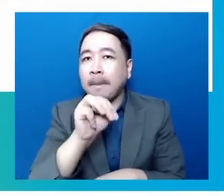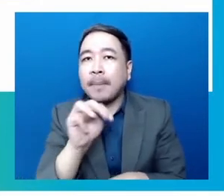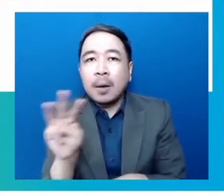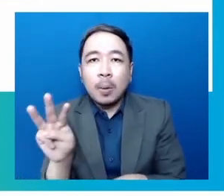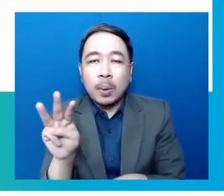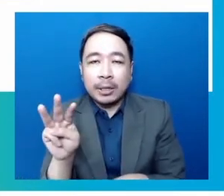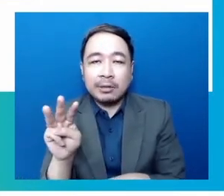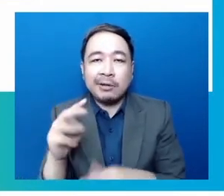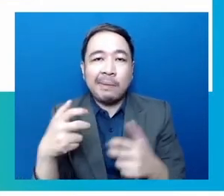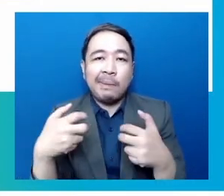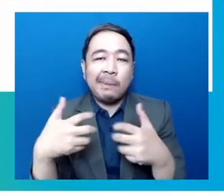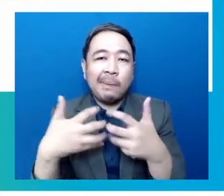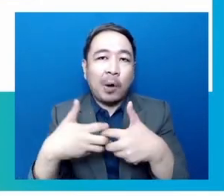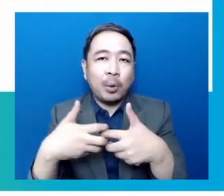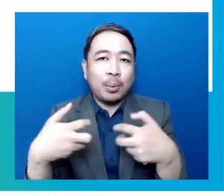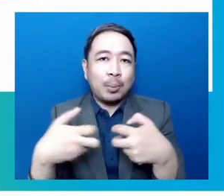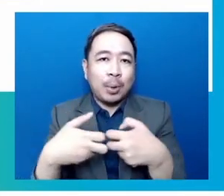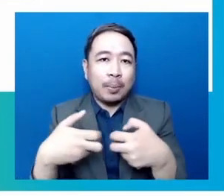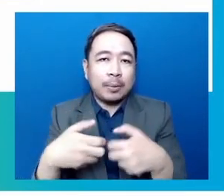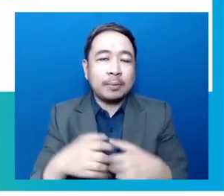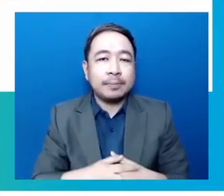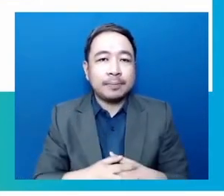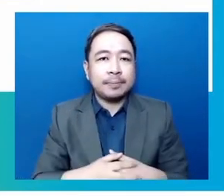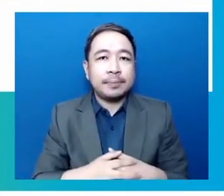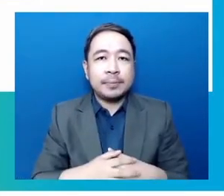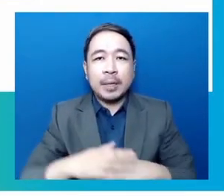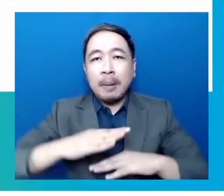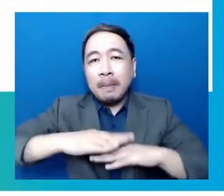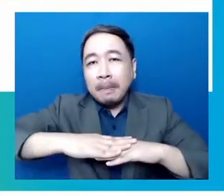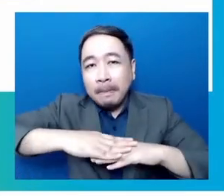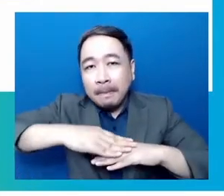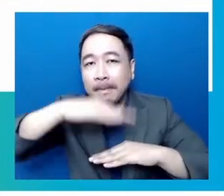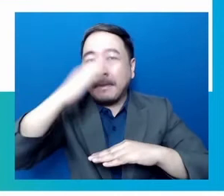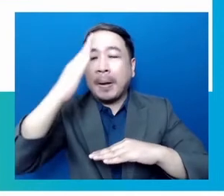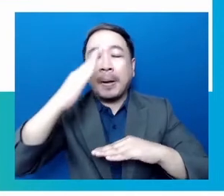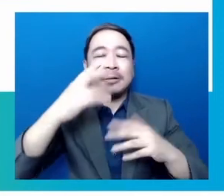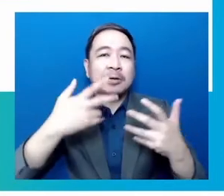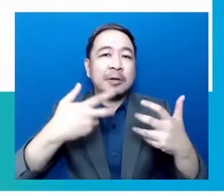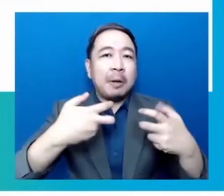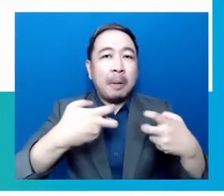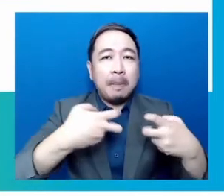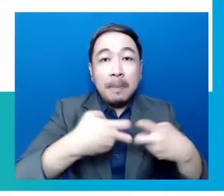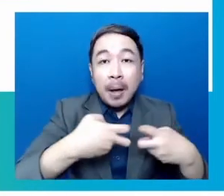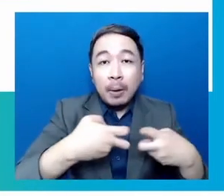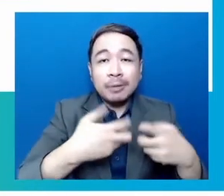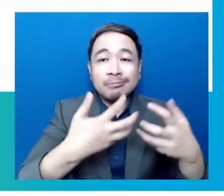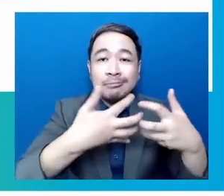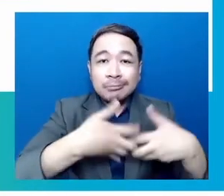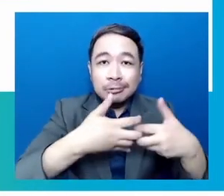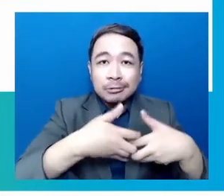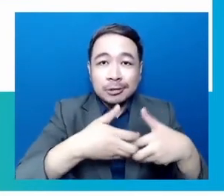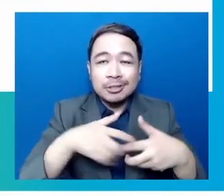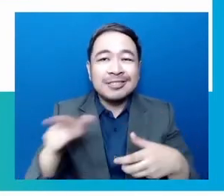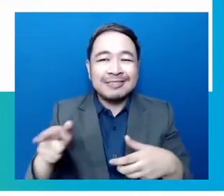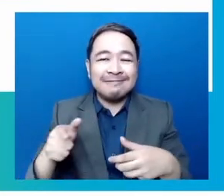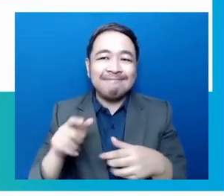excessive rate of power forced Bangladesh to pay a huge amount,